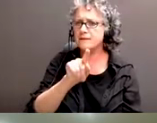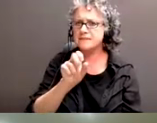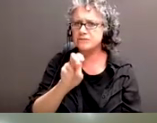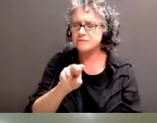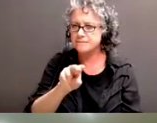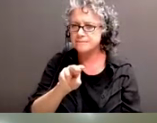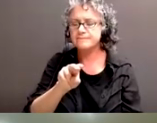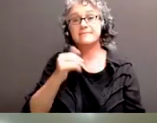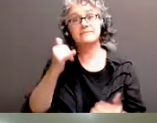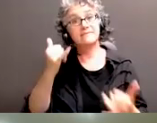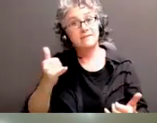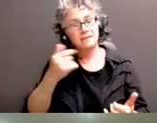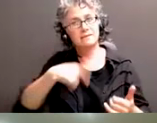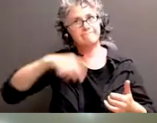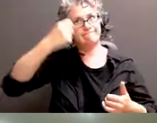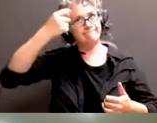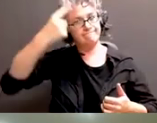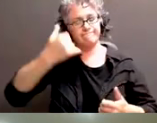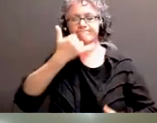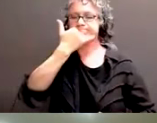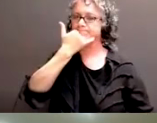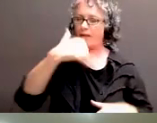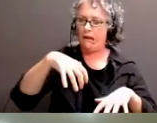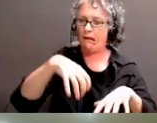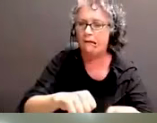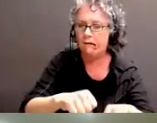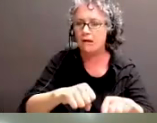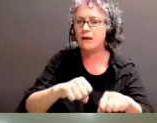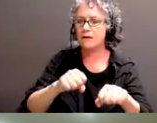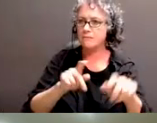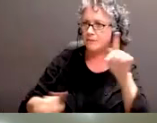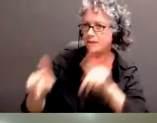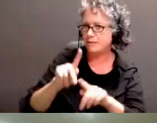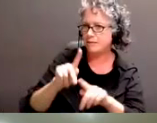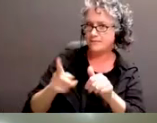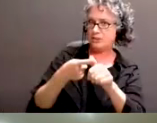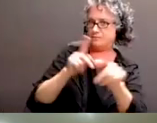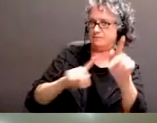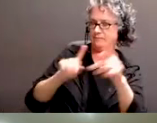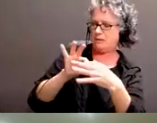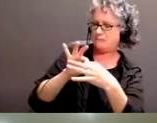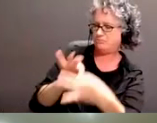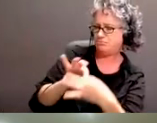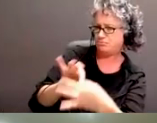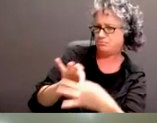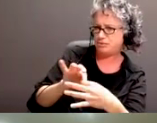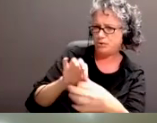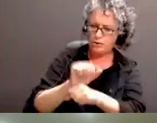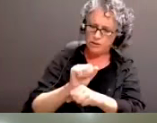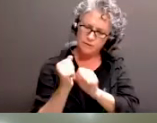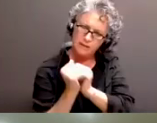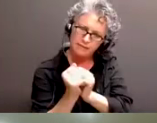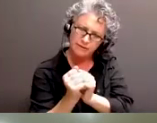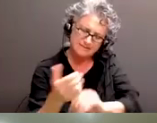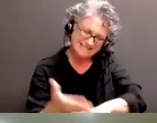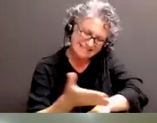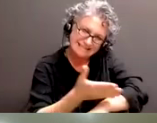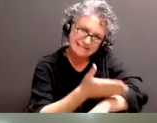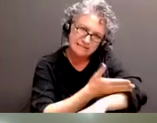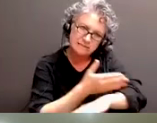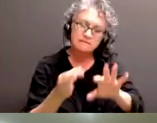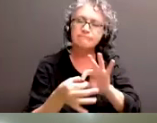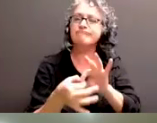and engagements with this land and its people. There is important work being done by many nations and allies